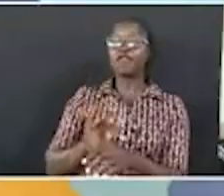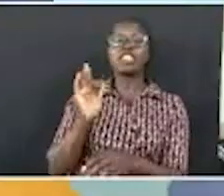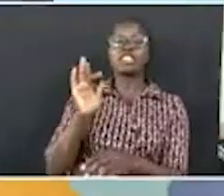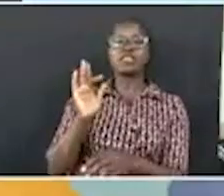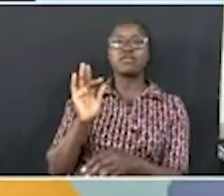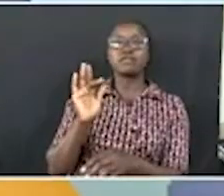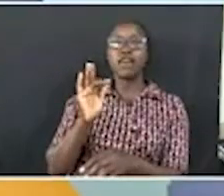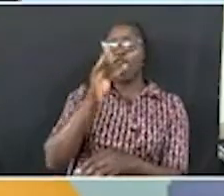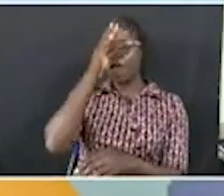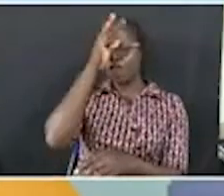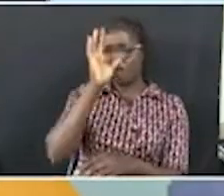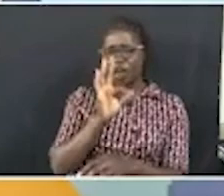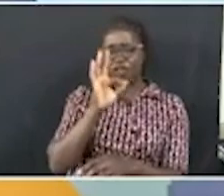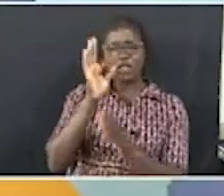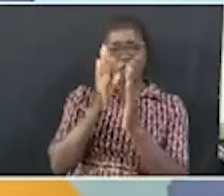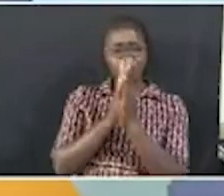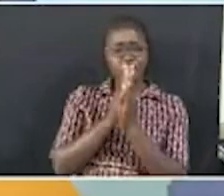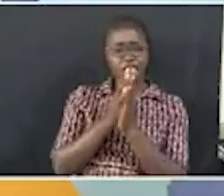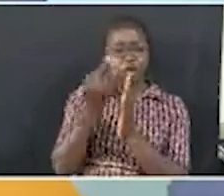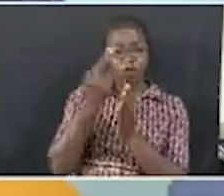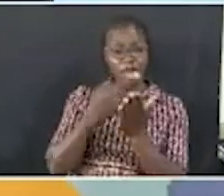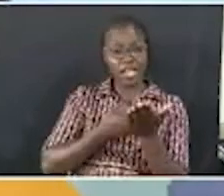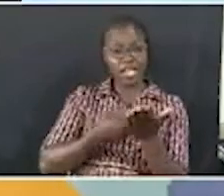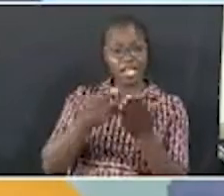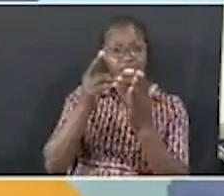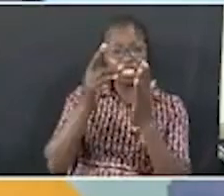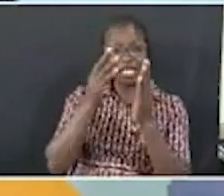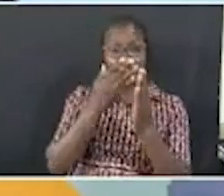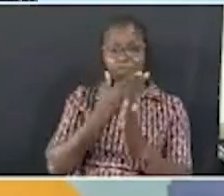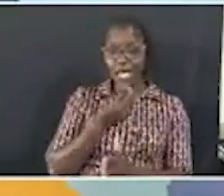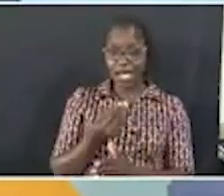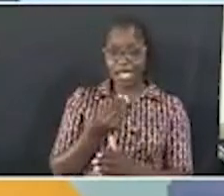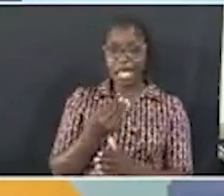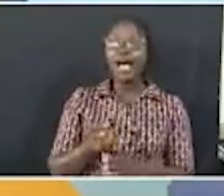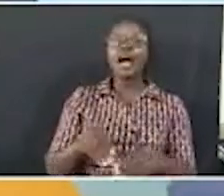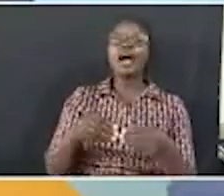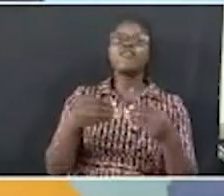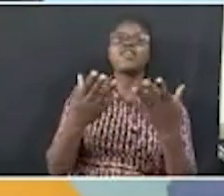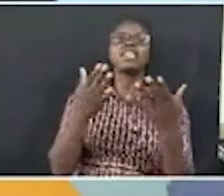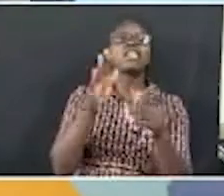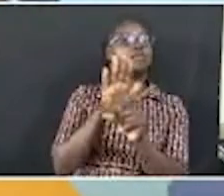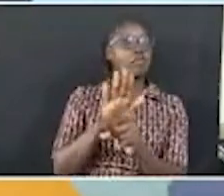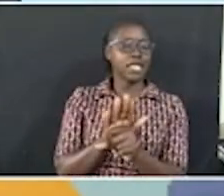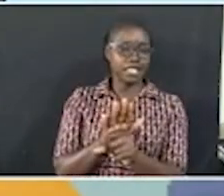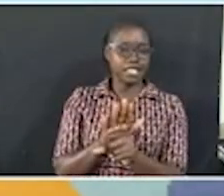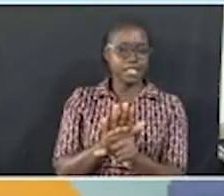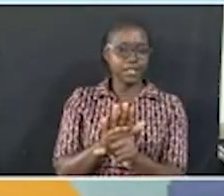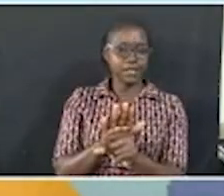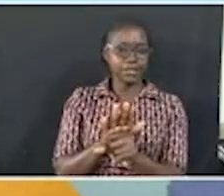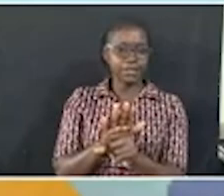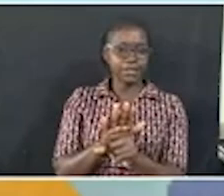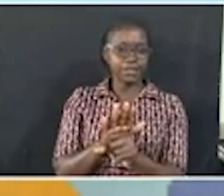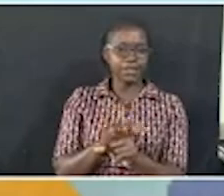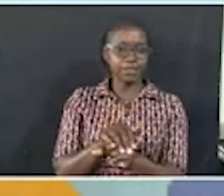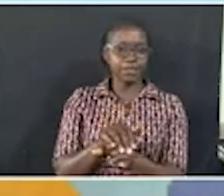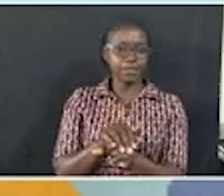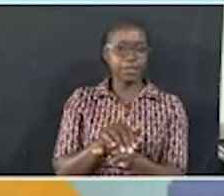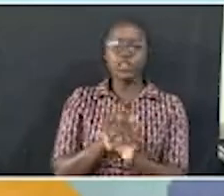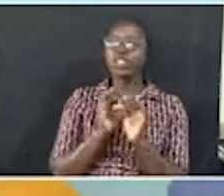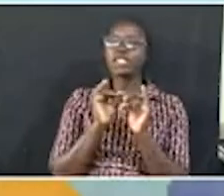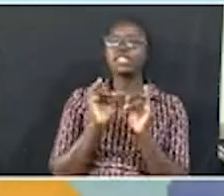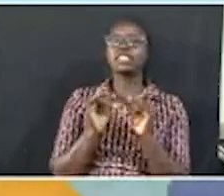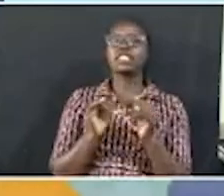effective, fervent prayer of a righteous man avails much.